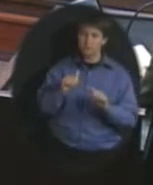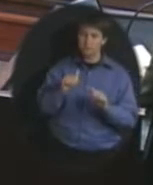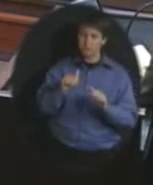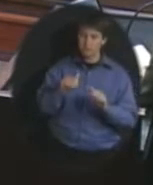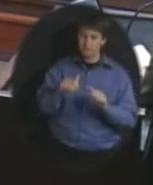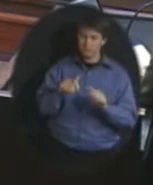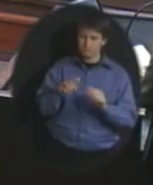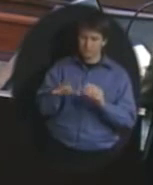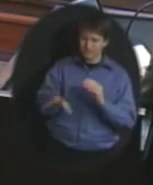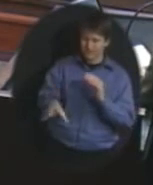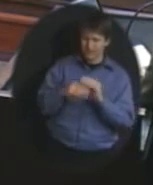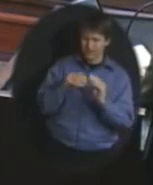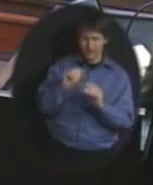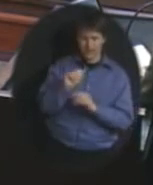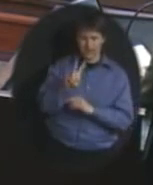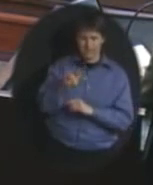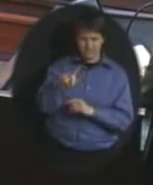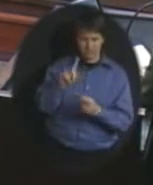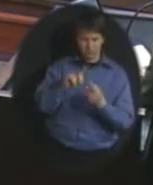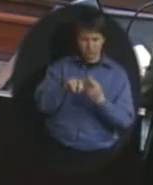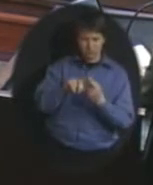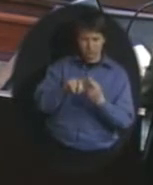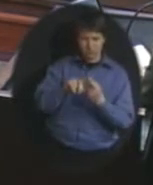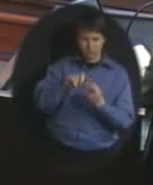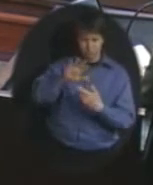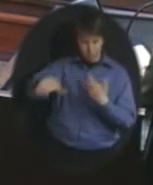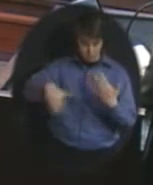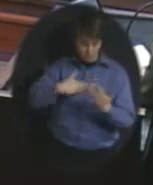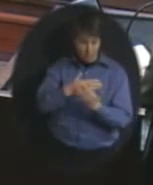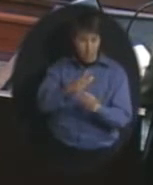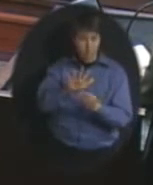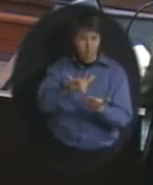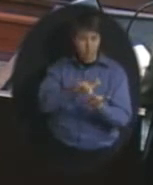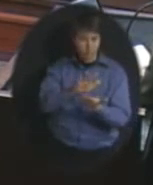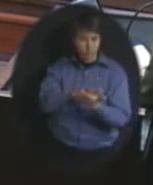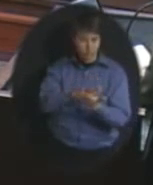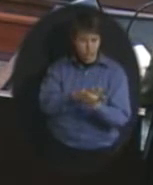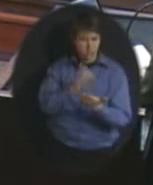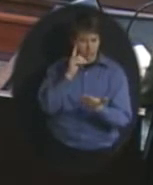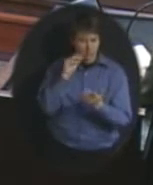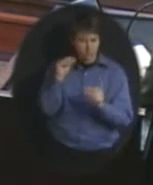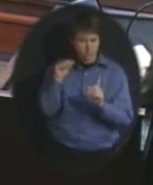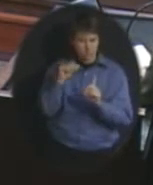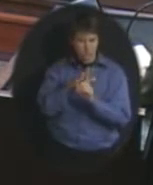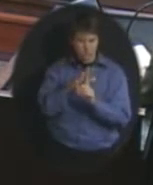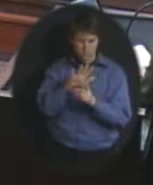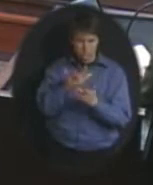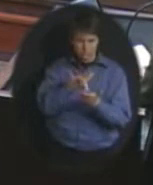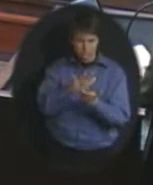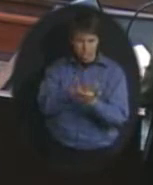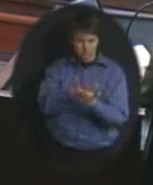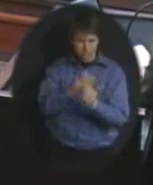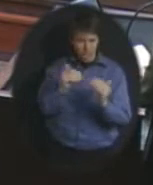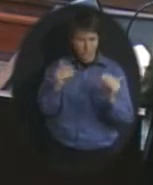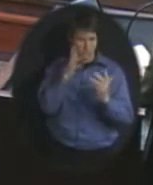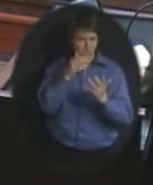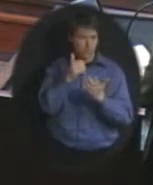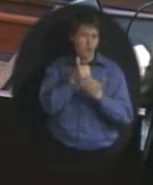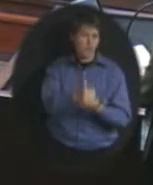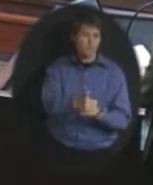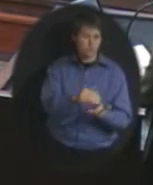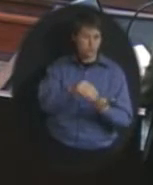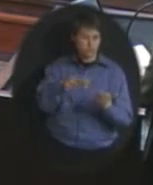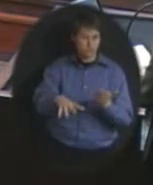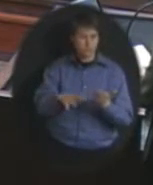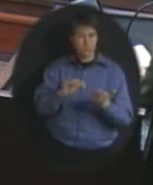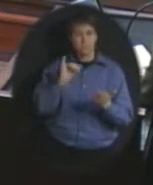our middle schools. I think you know, the exposure at the middle school level really helps kids see the benefit when